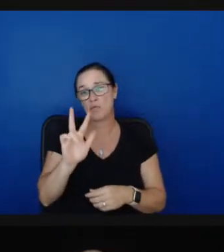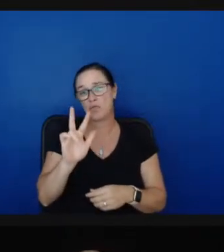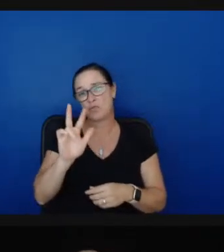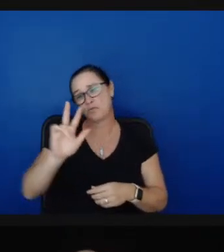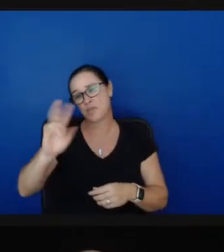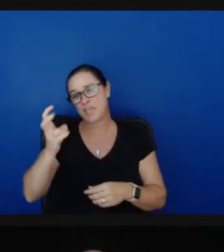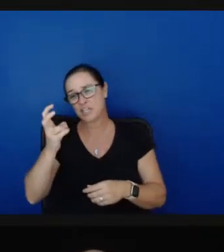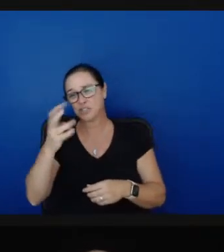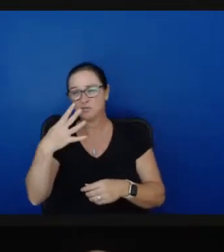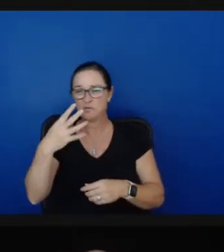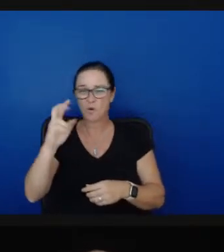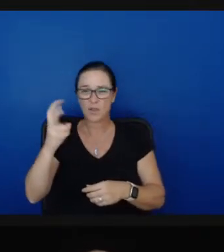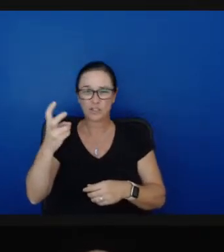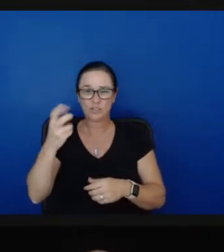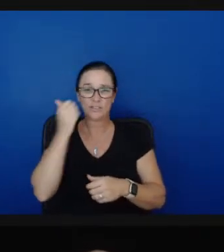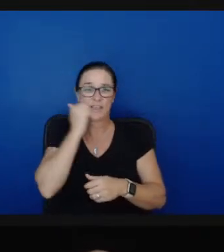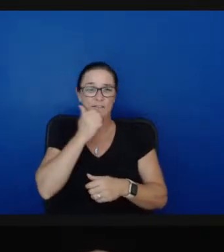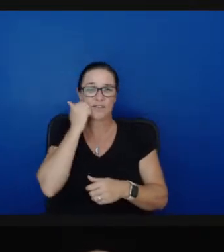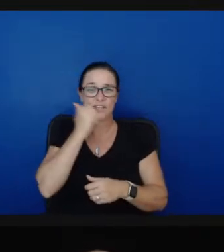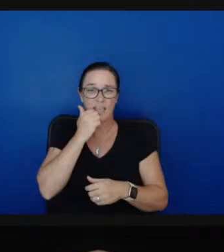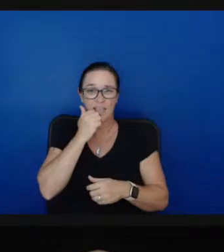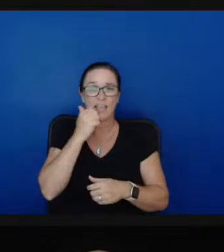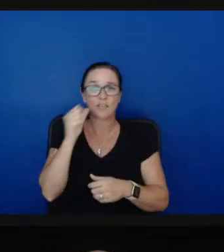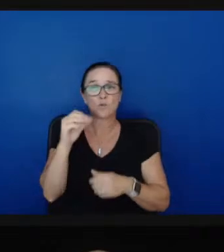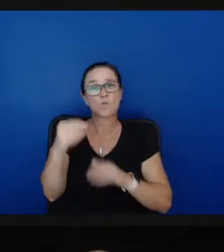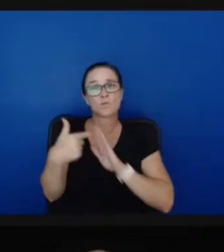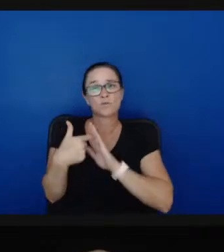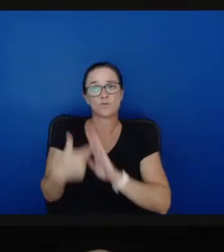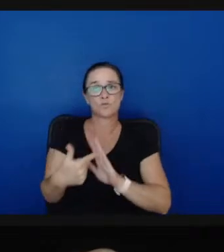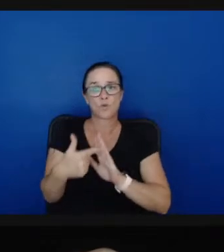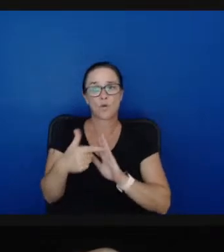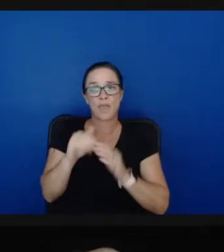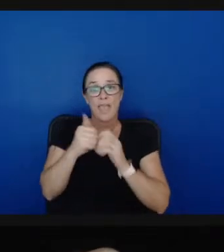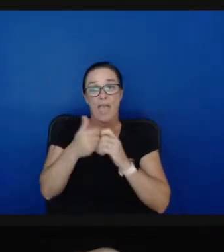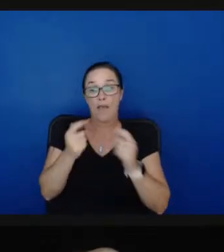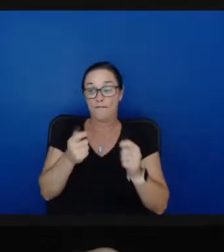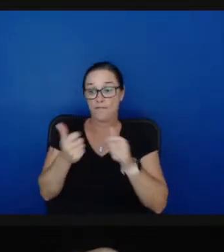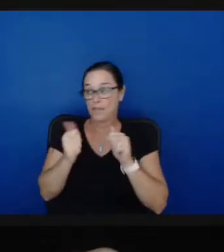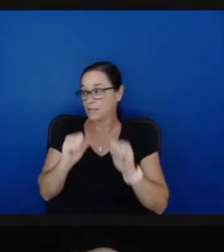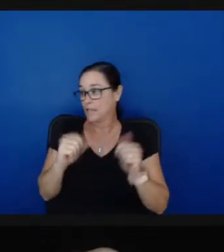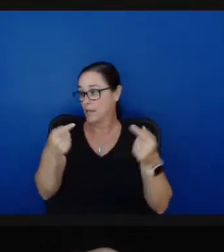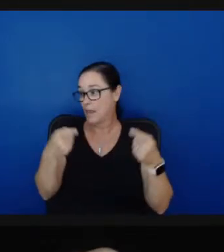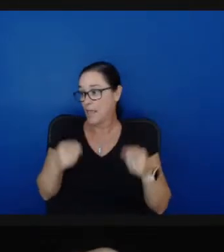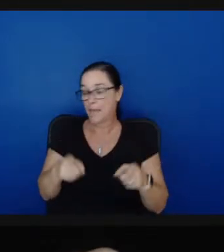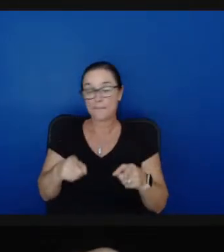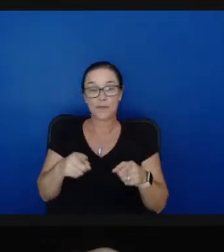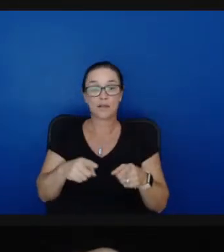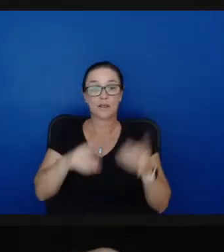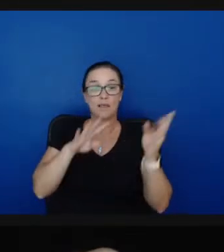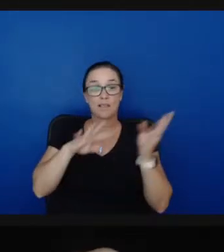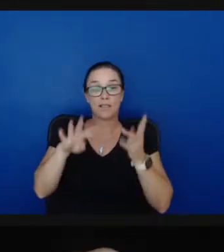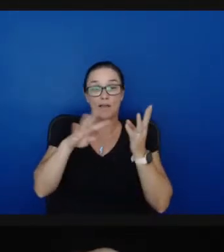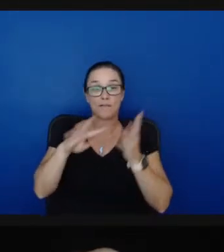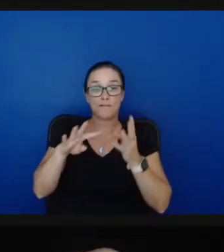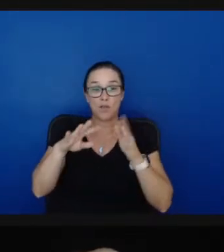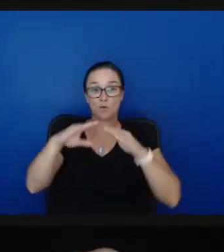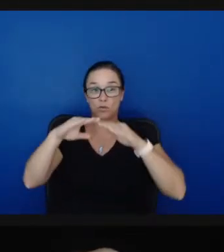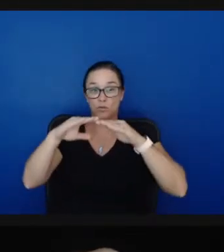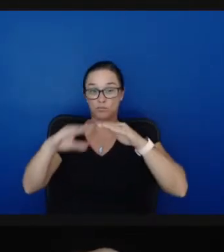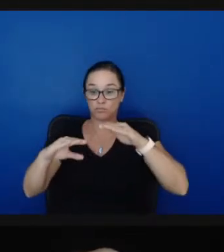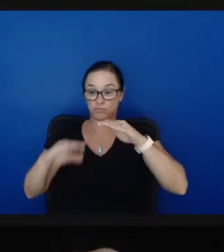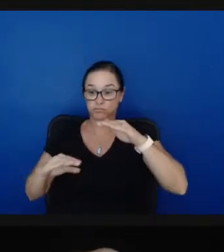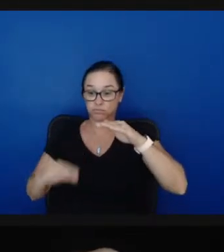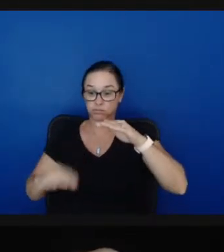day. So that's really showing how fast it actually can happen. Lava flows can cut down in lava tubes very, very